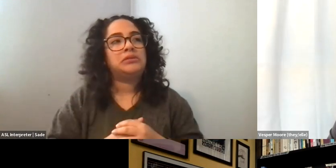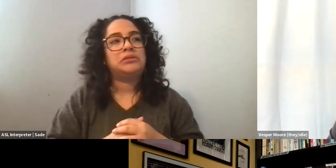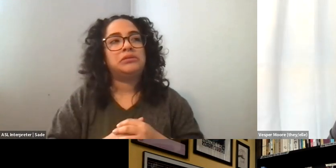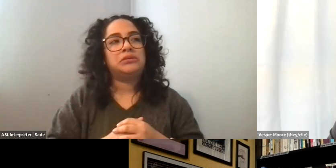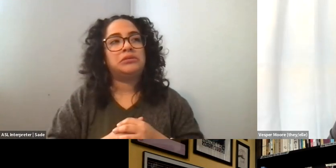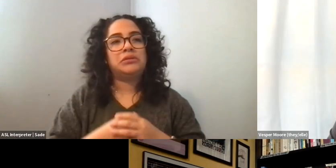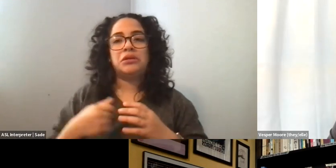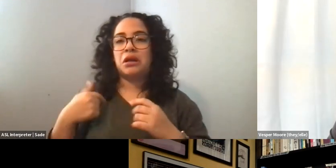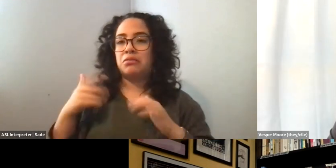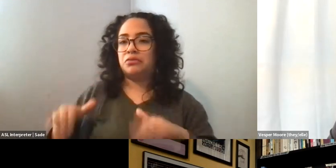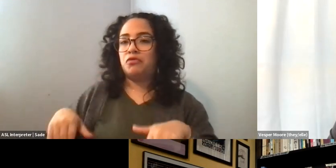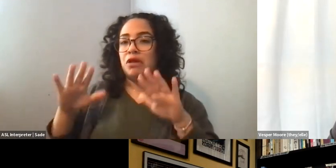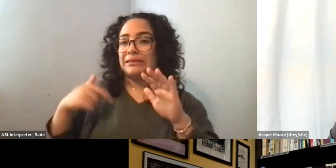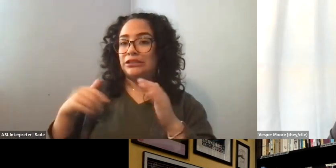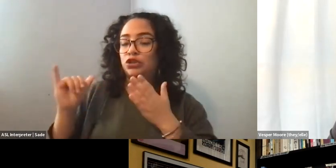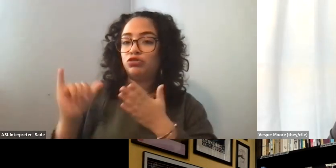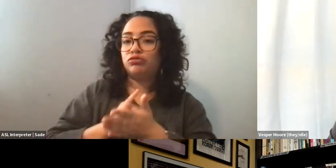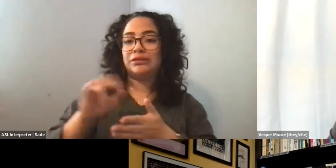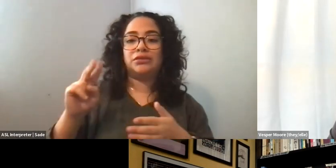raised in New York City.